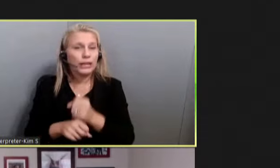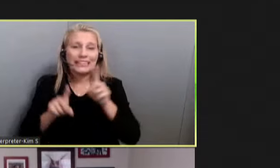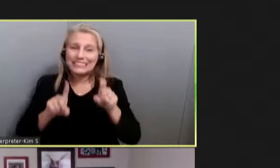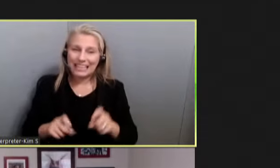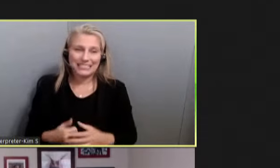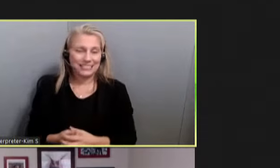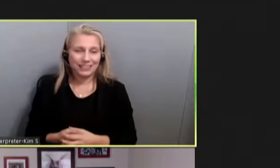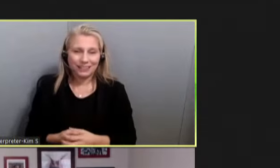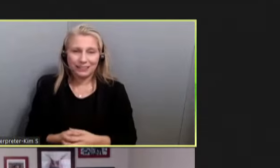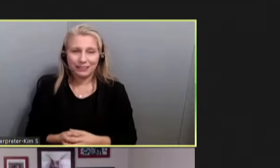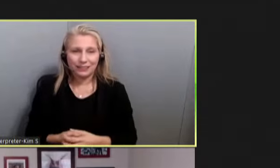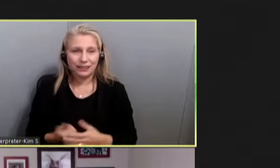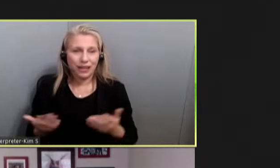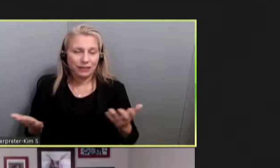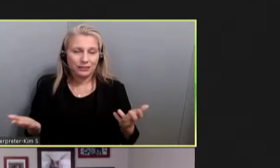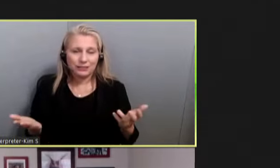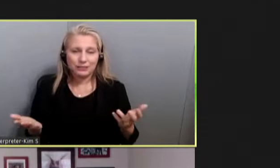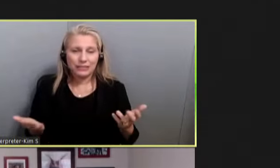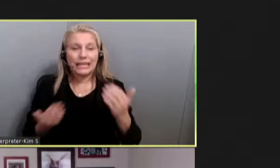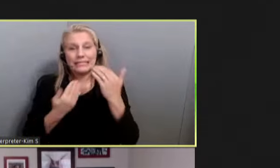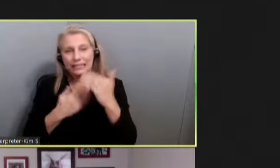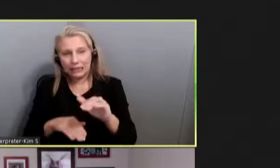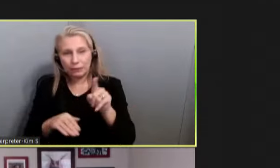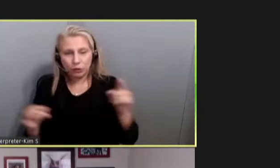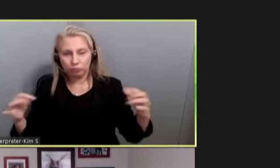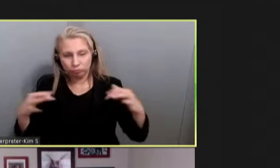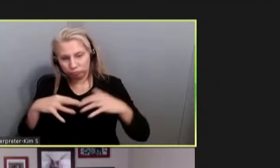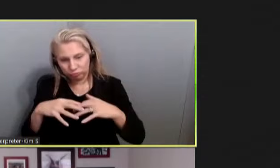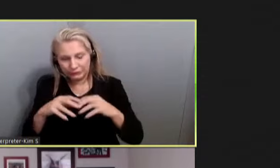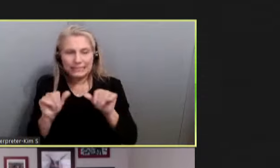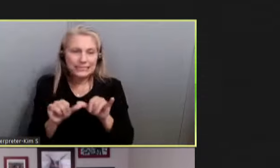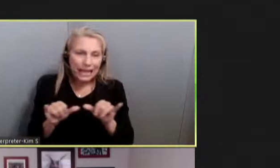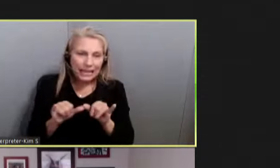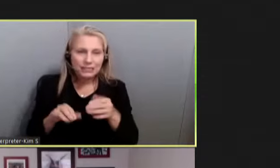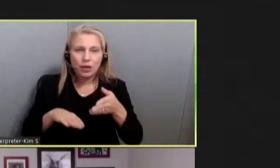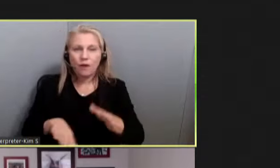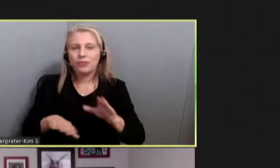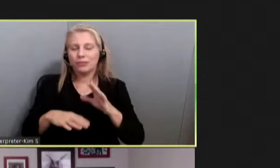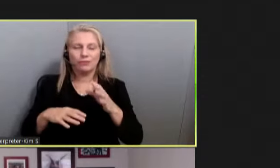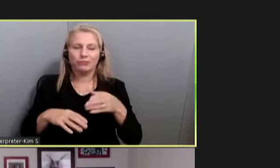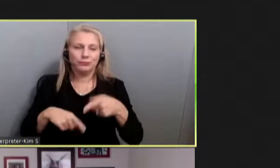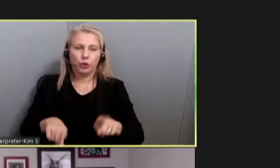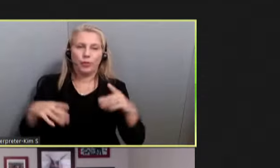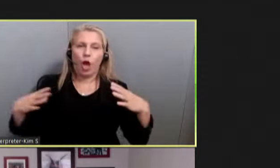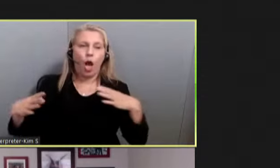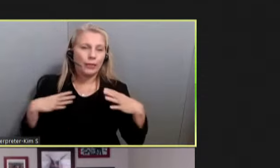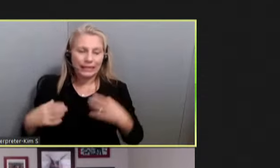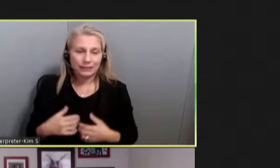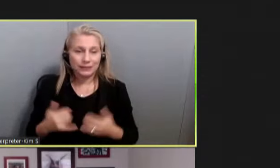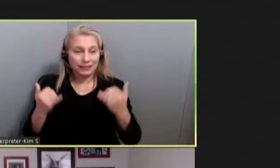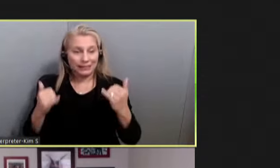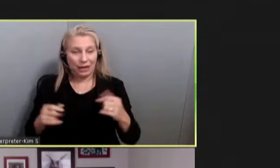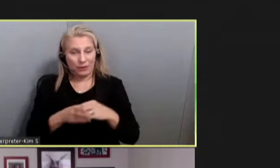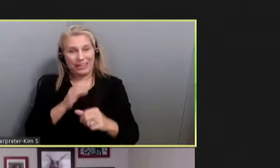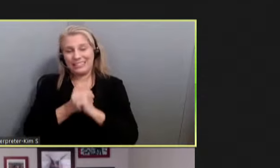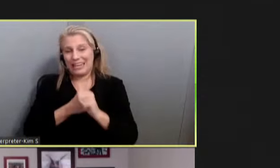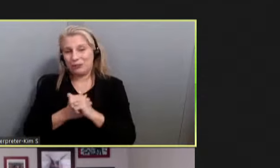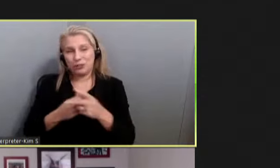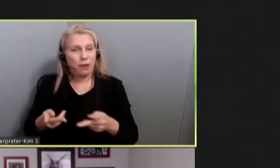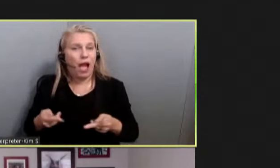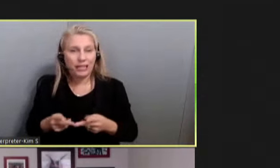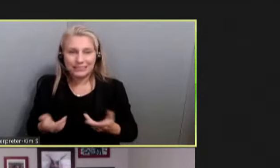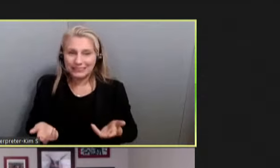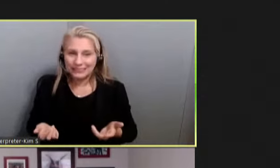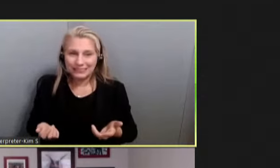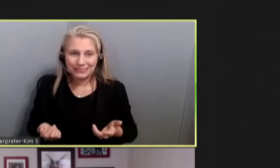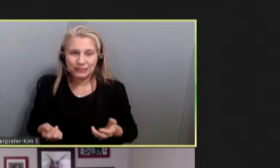tested. And it's limiting your gathering sizes over the holidays. Right now, we're in a dangerous spot. And